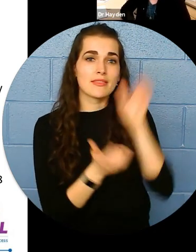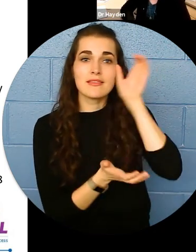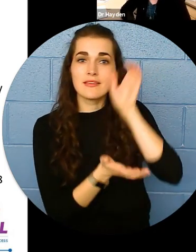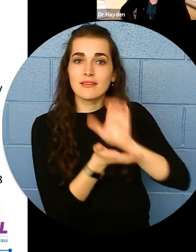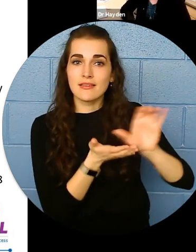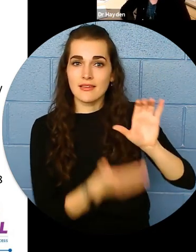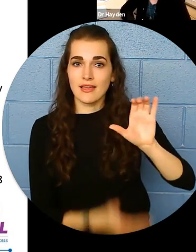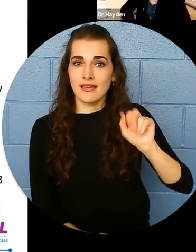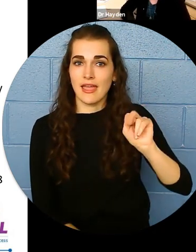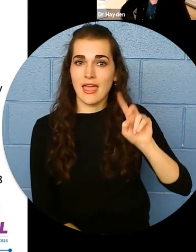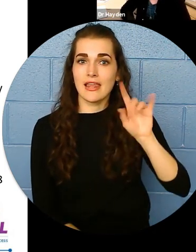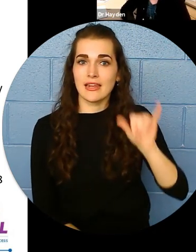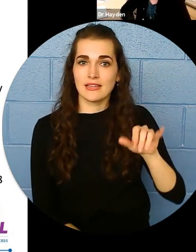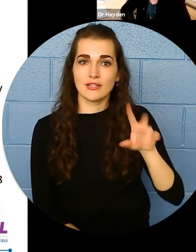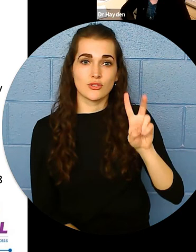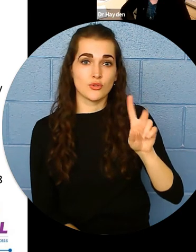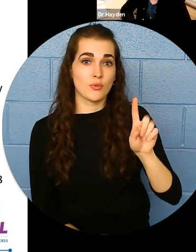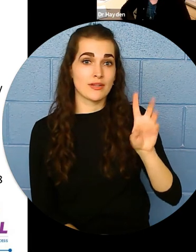Kennedy,